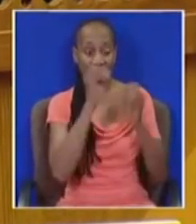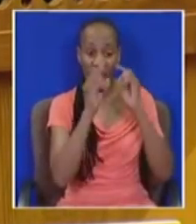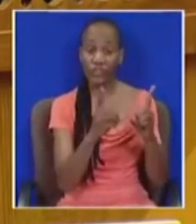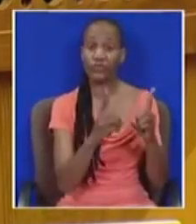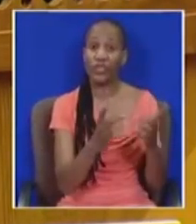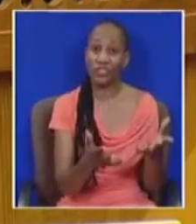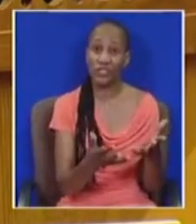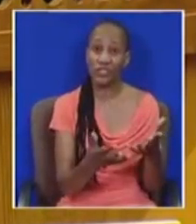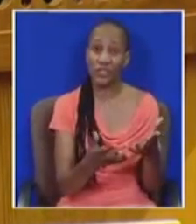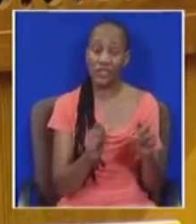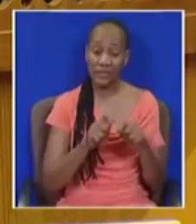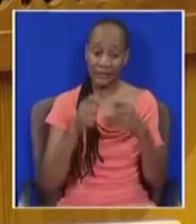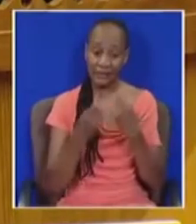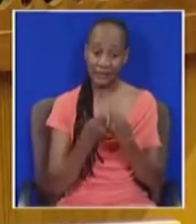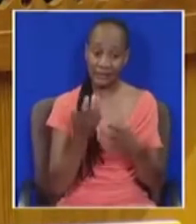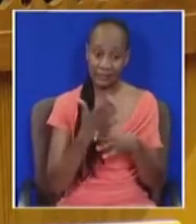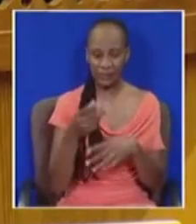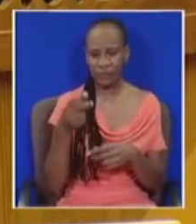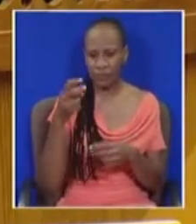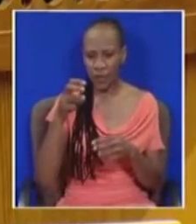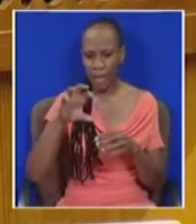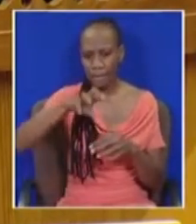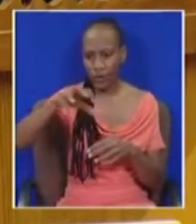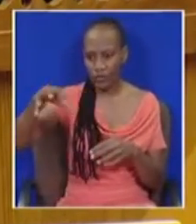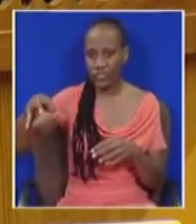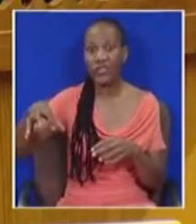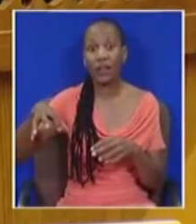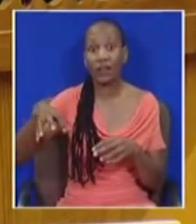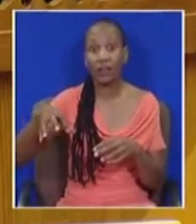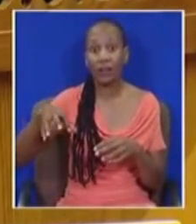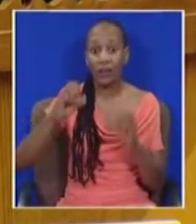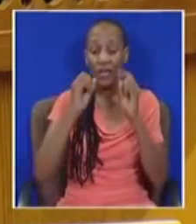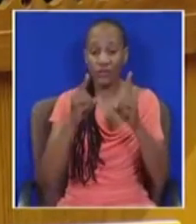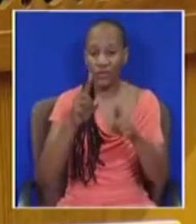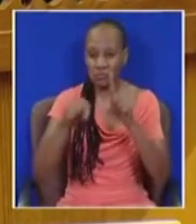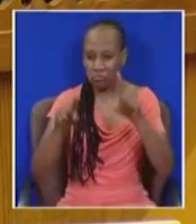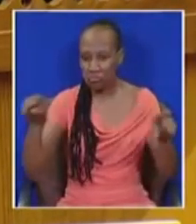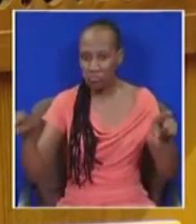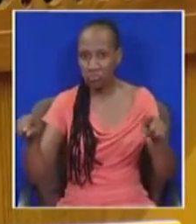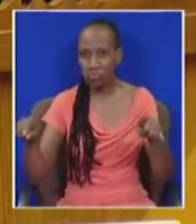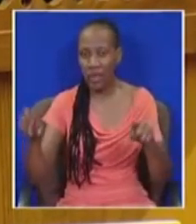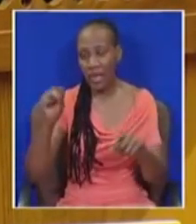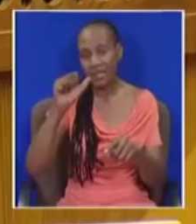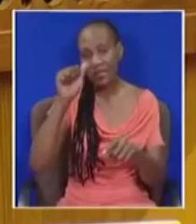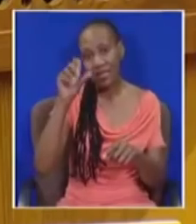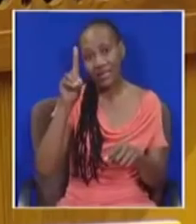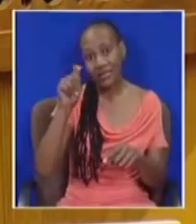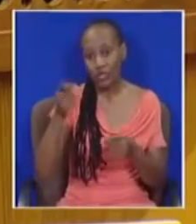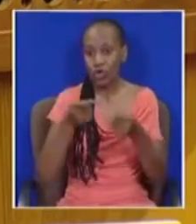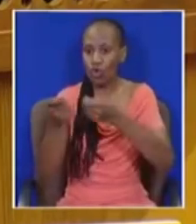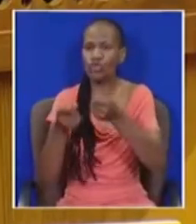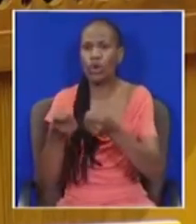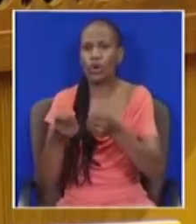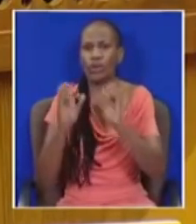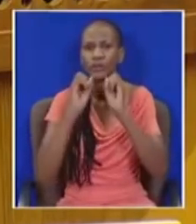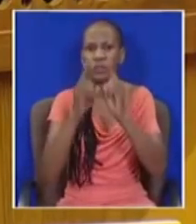team found that 6 out of the 9 provincial education departments have been captured by SATU bosses, and